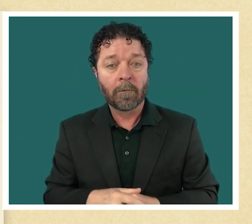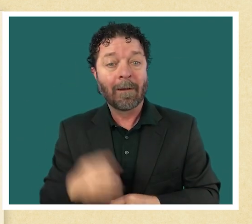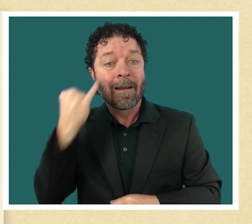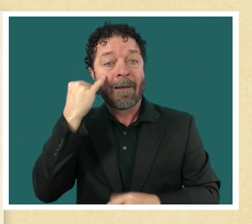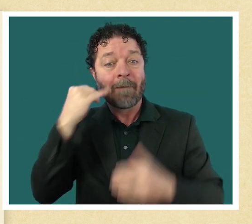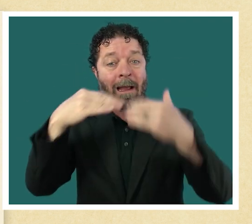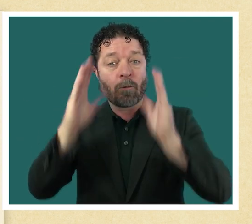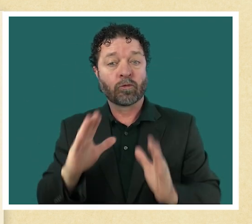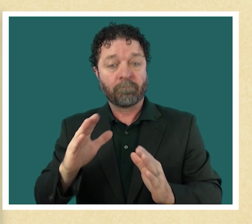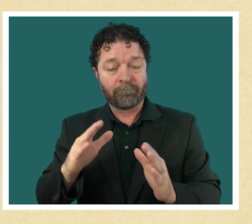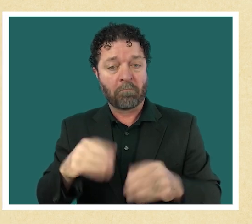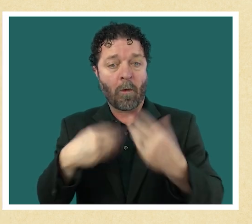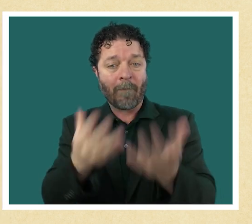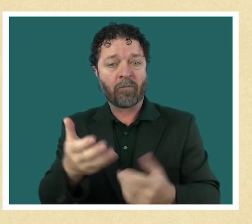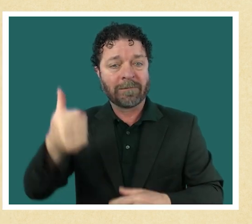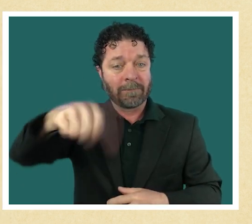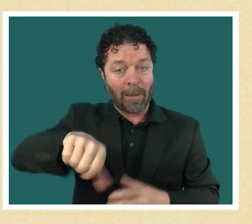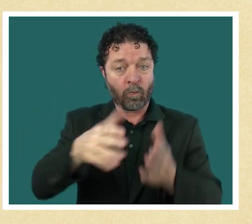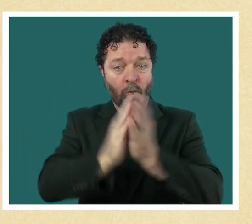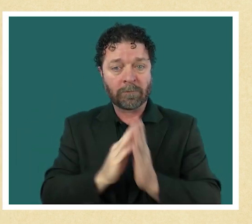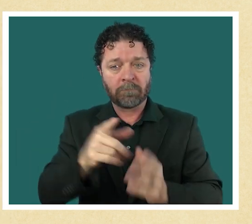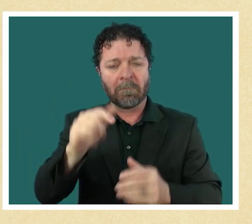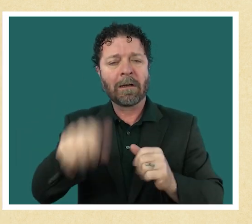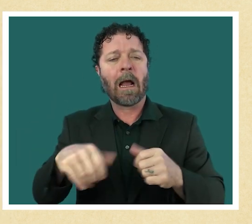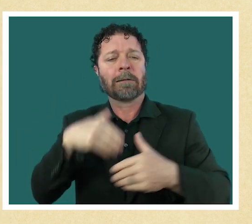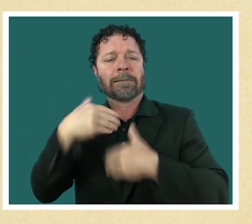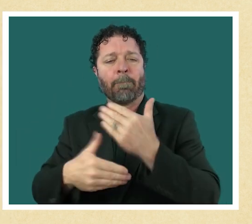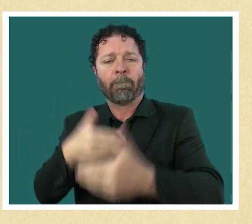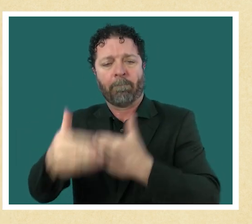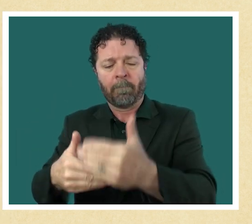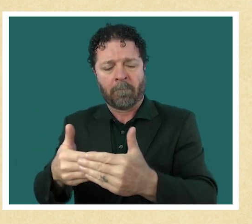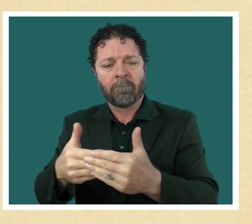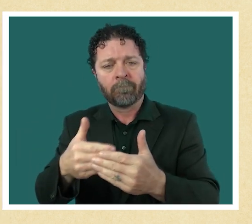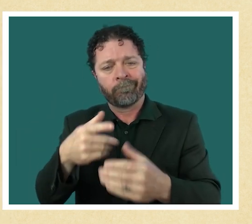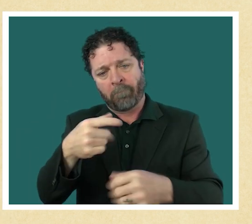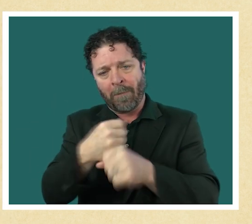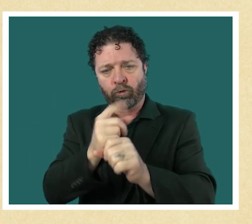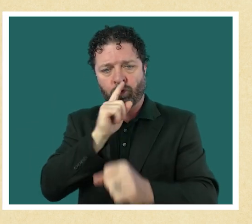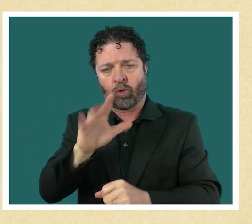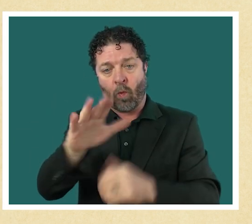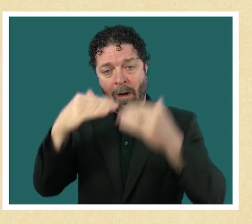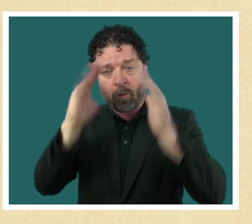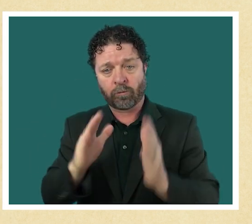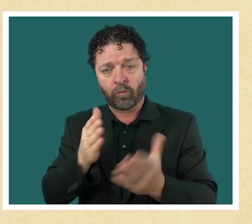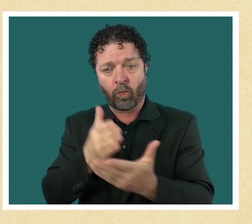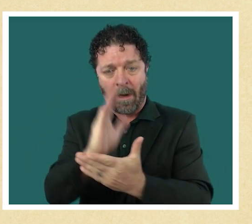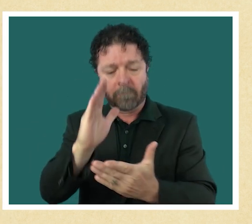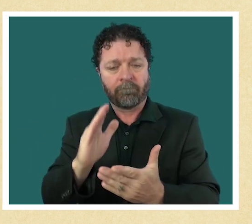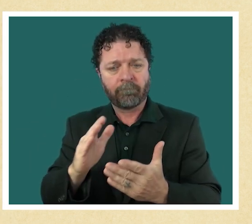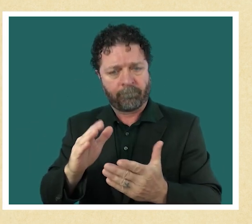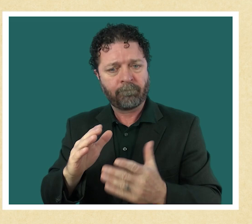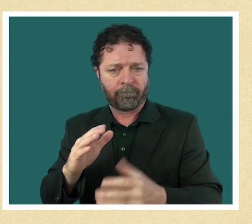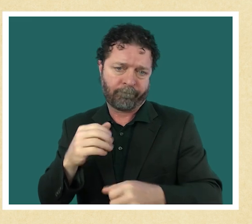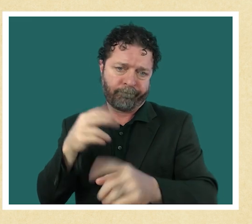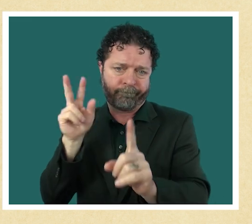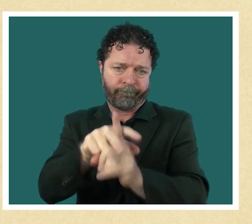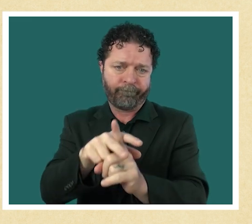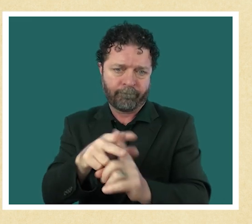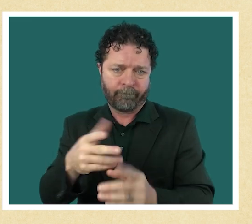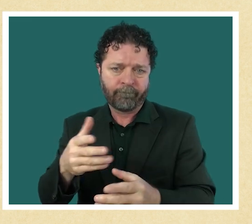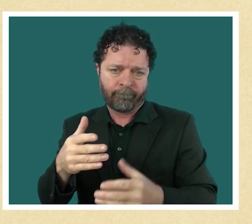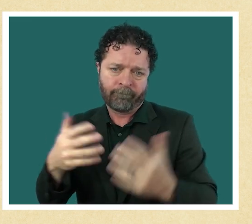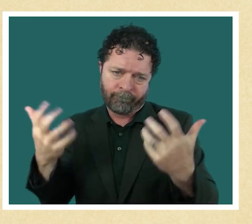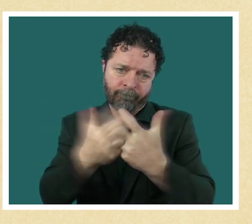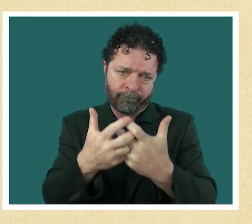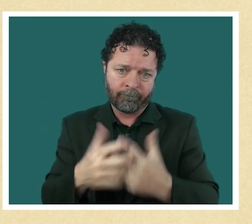fair housing rights. You can file a charge of housing discrimination with the Arizona Attorney General's Office Civil Rights